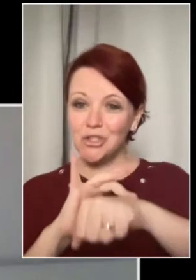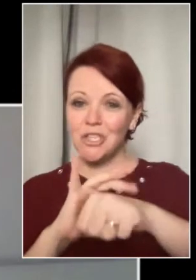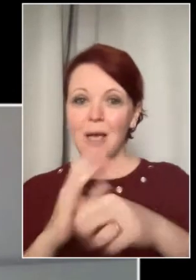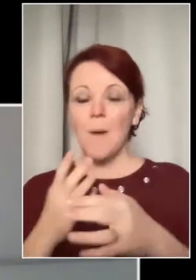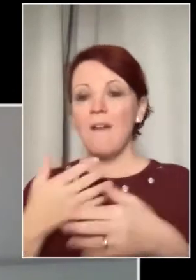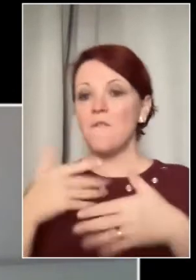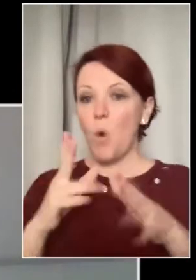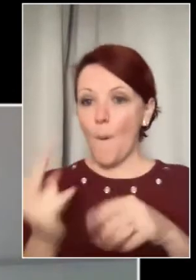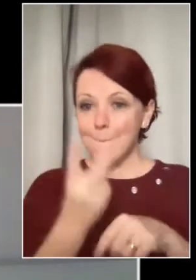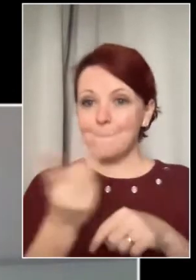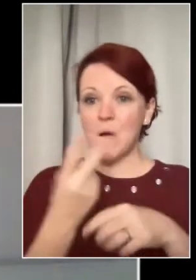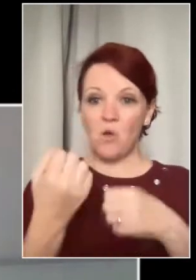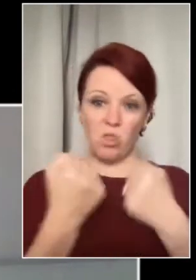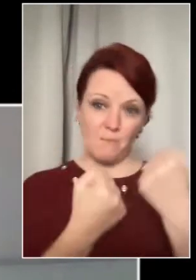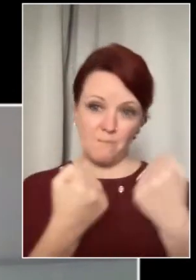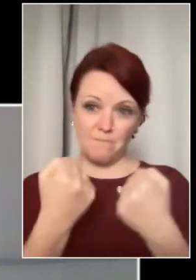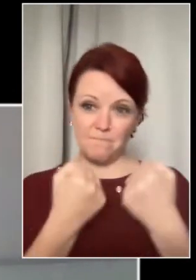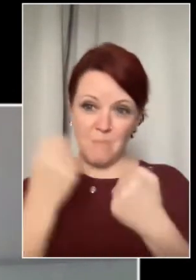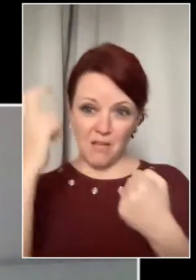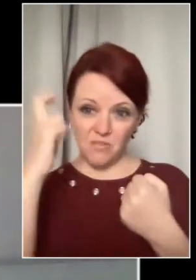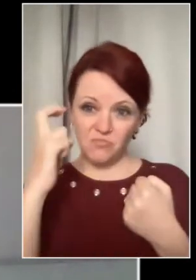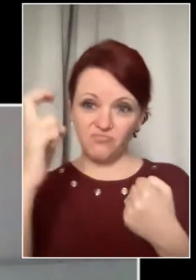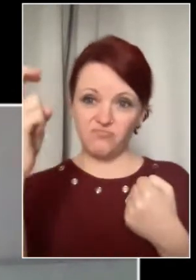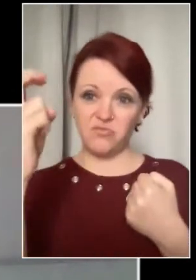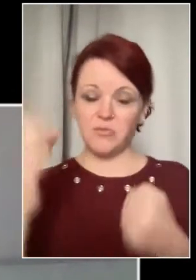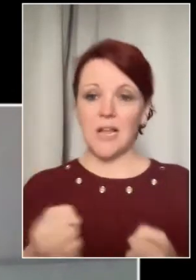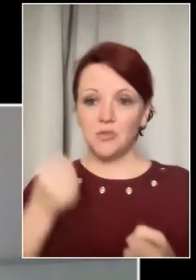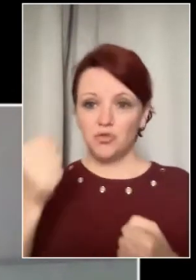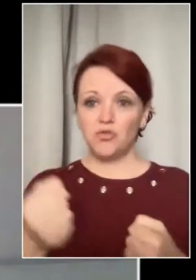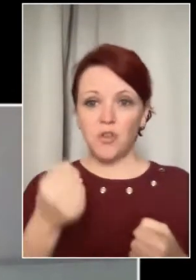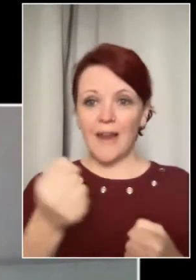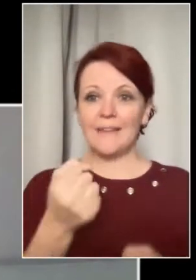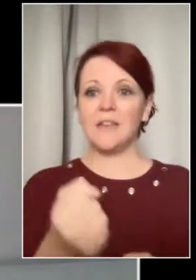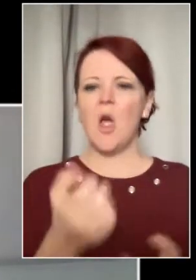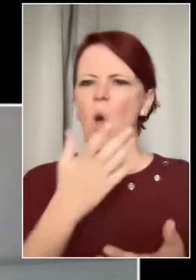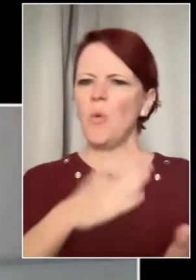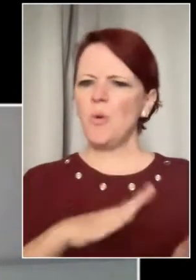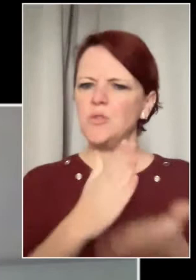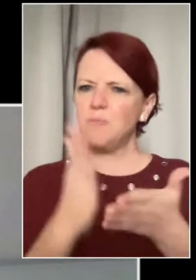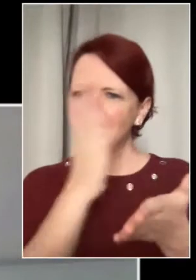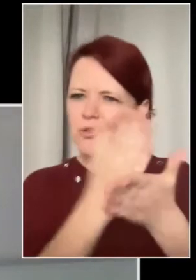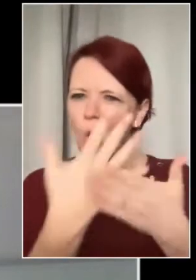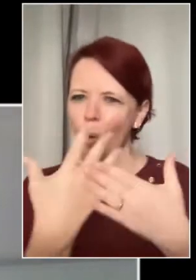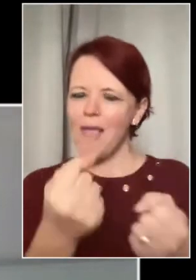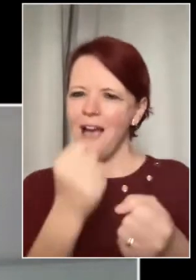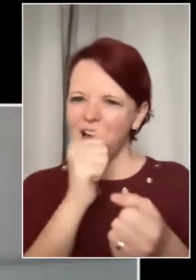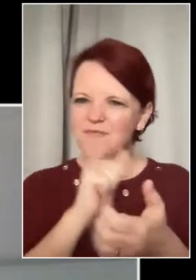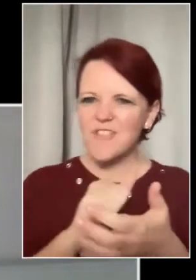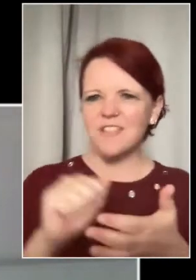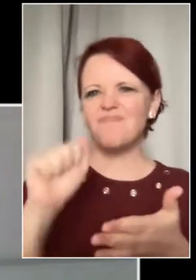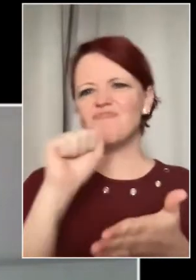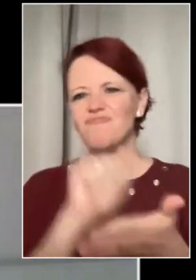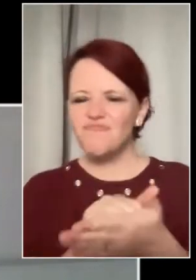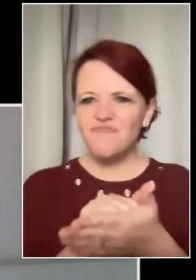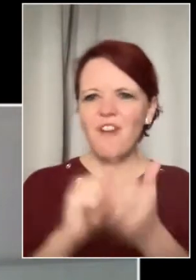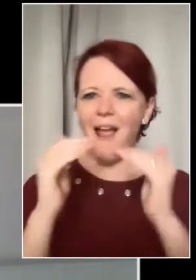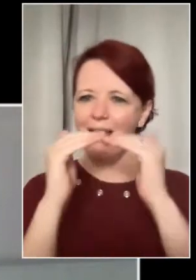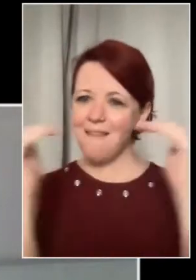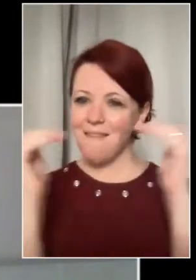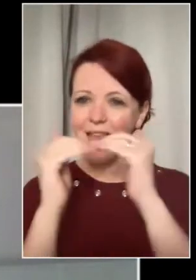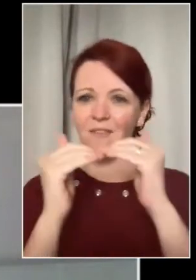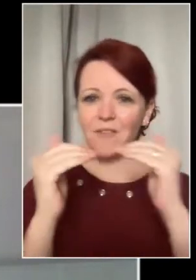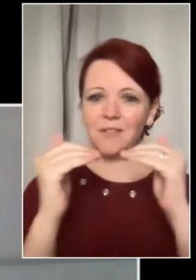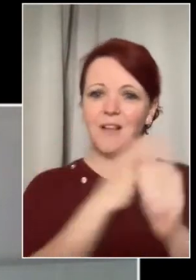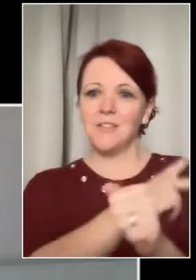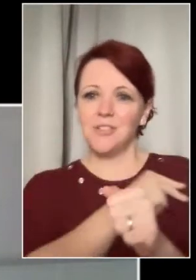driver apprenticeship, we make sure that we've got the right level of people that want to come into those particular roles. And our strategy is